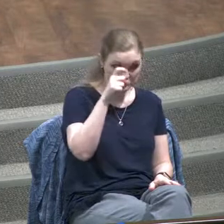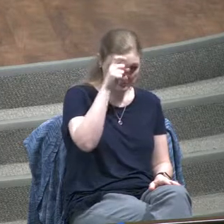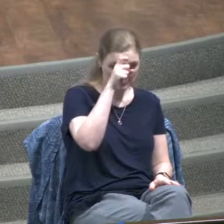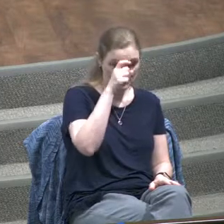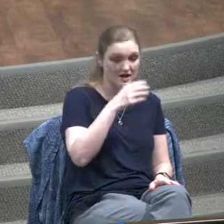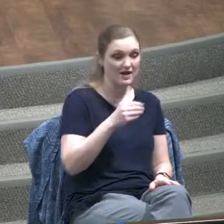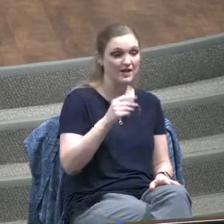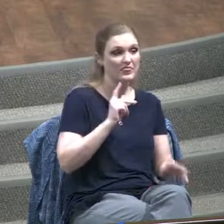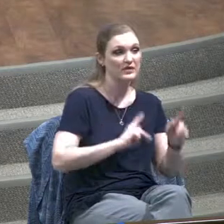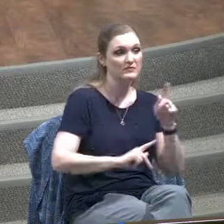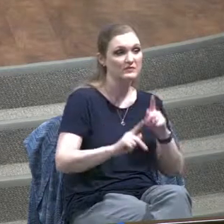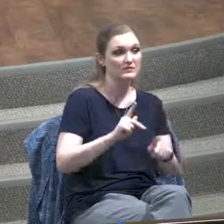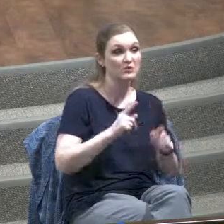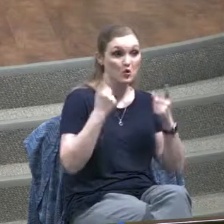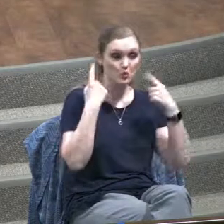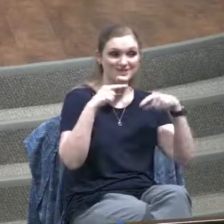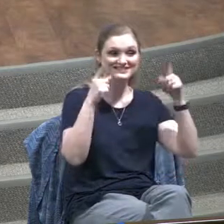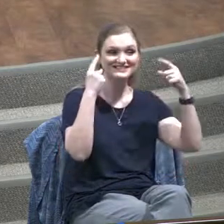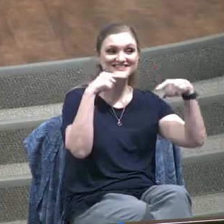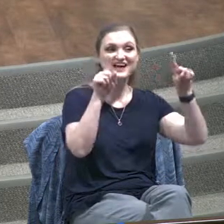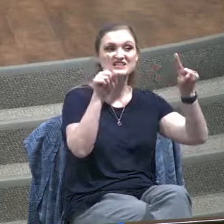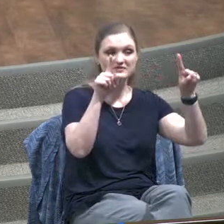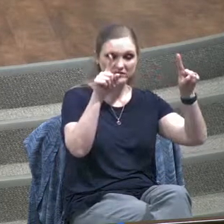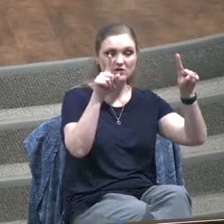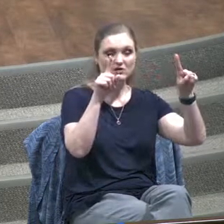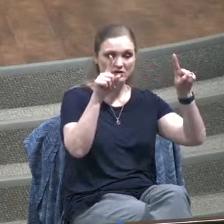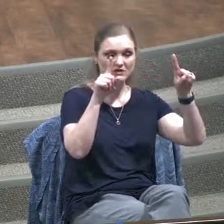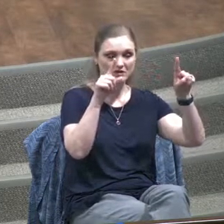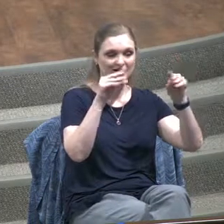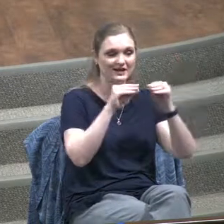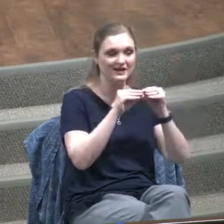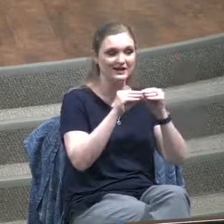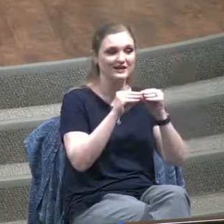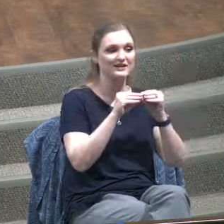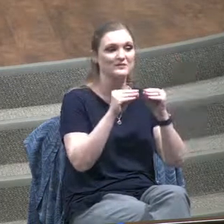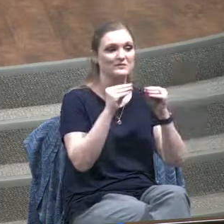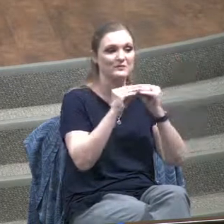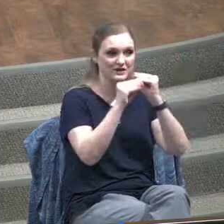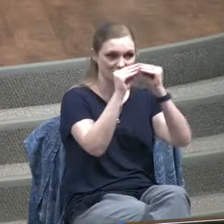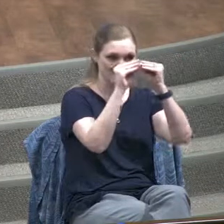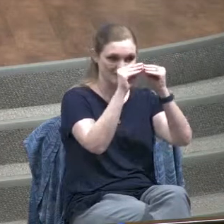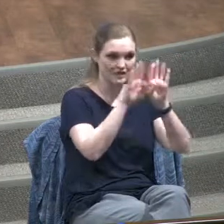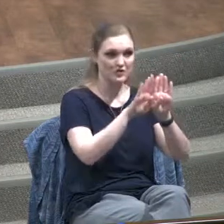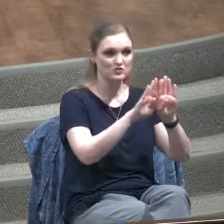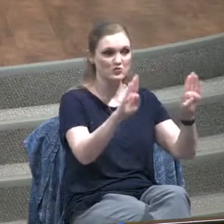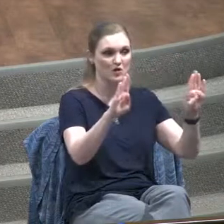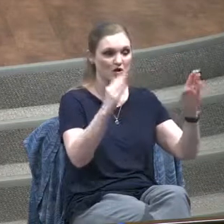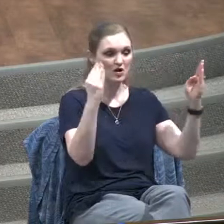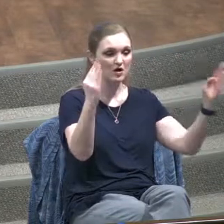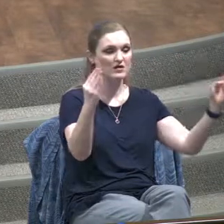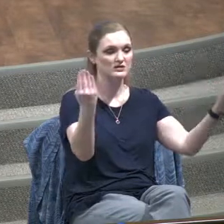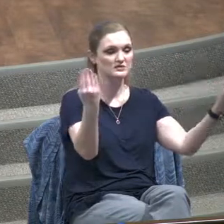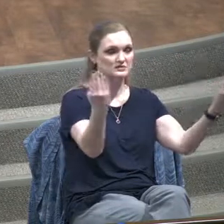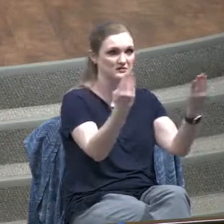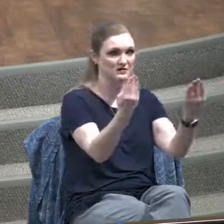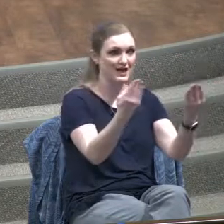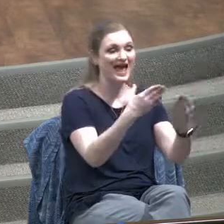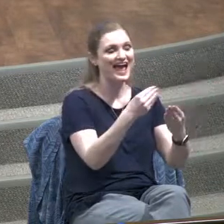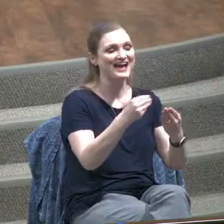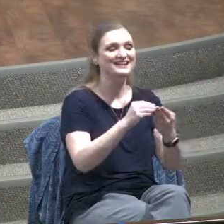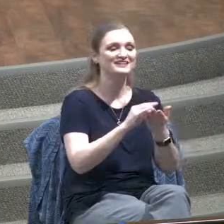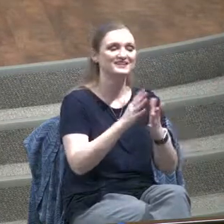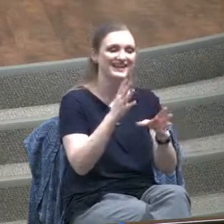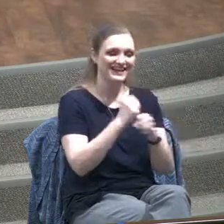And the people were successful in building back the walls. And they got some of their pride